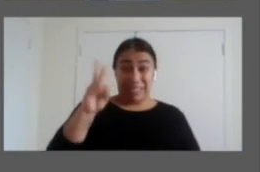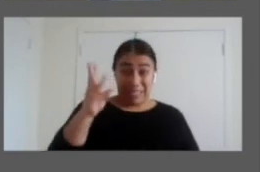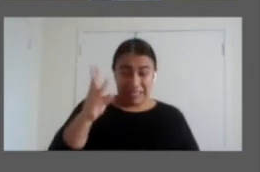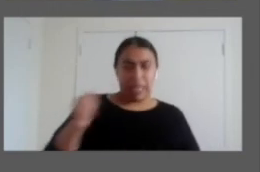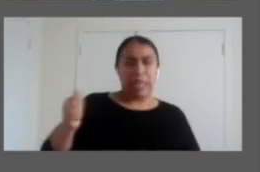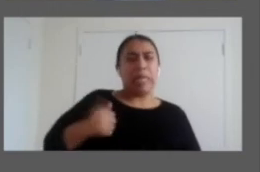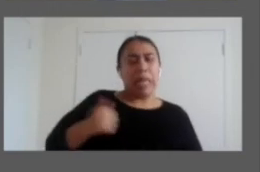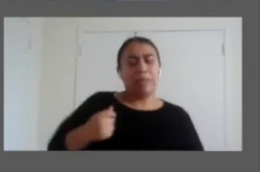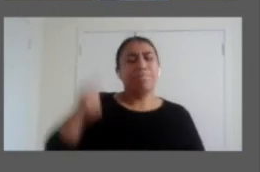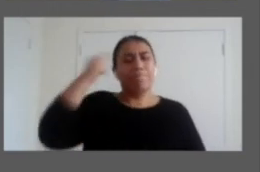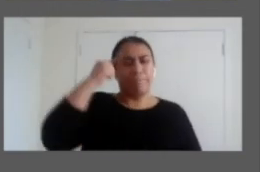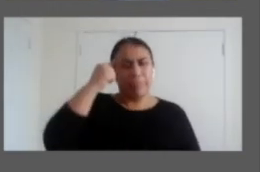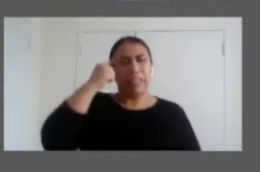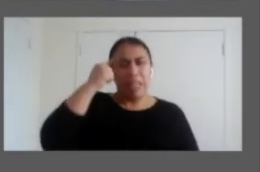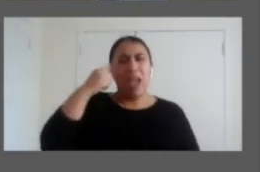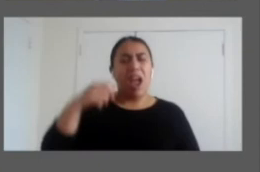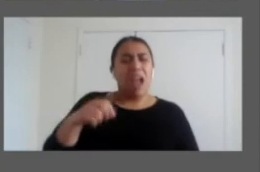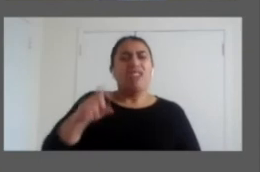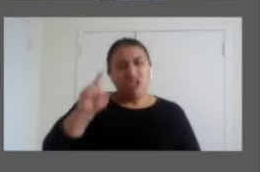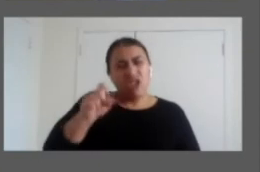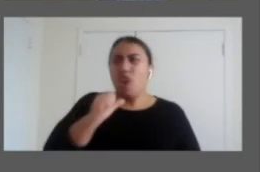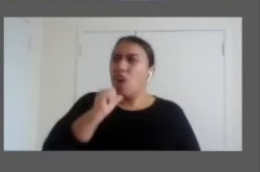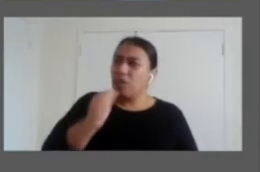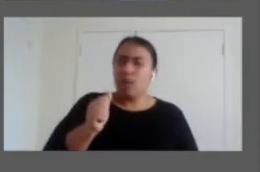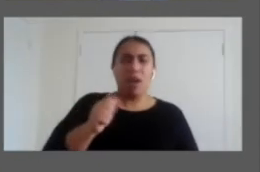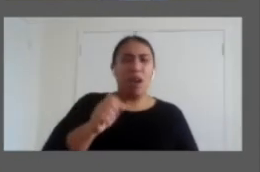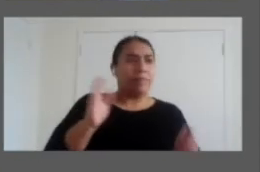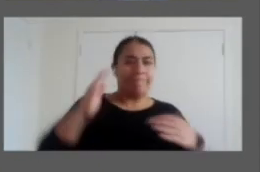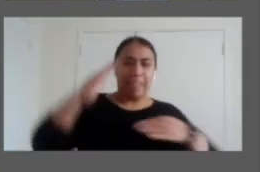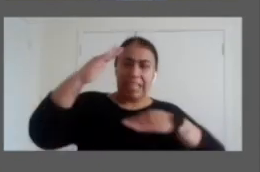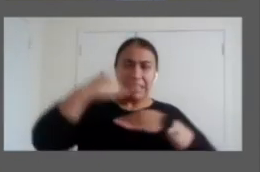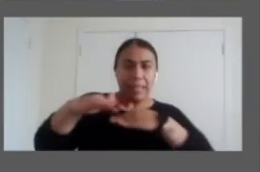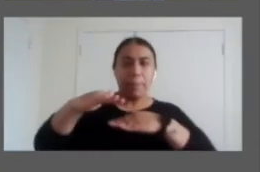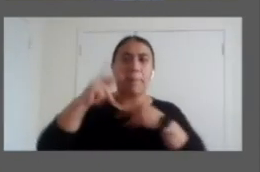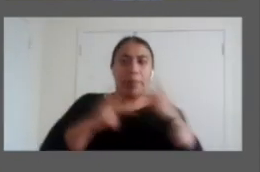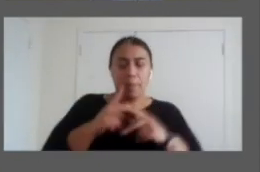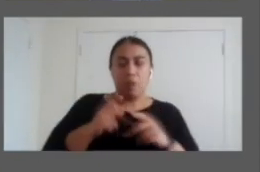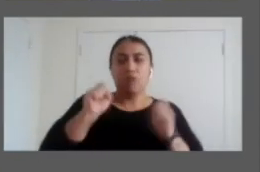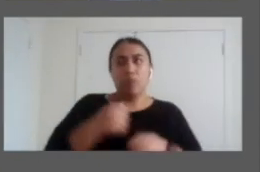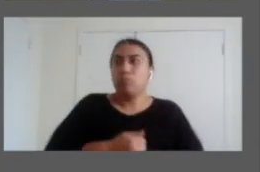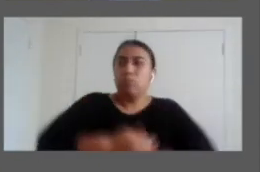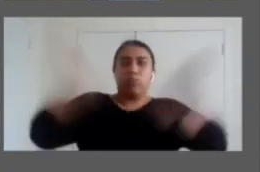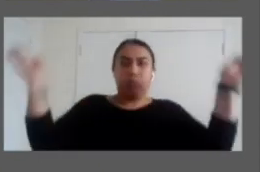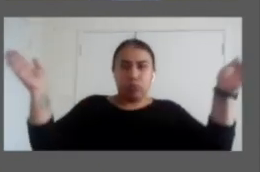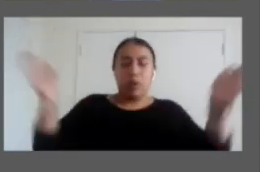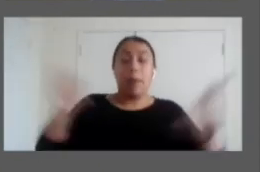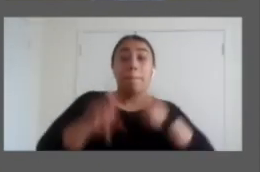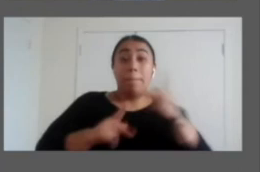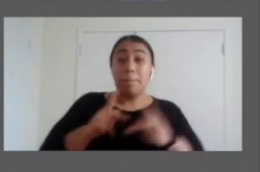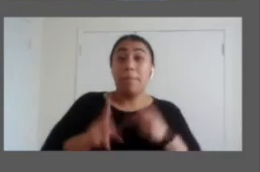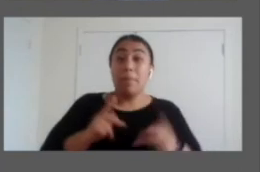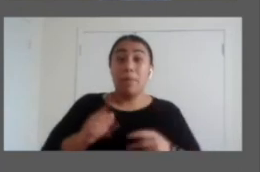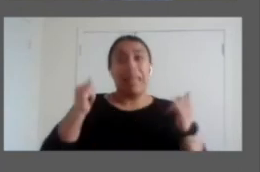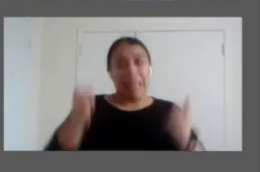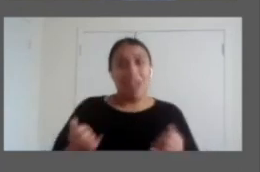October 2016 national poll by Forum suggests that about 5 million adult Canadians use cannabis at least once a month.